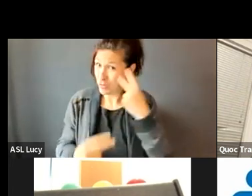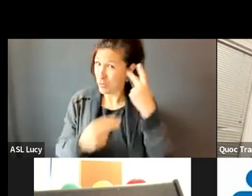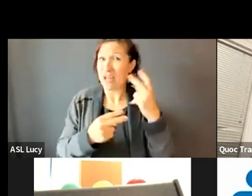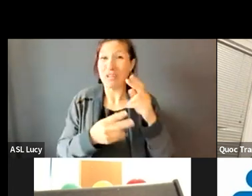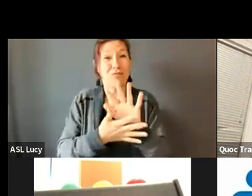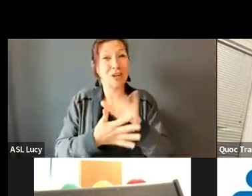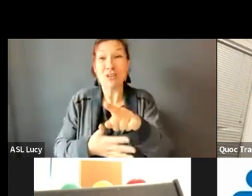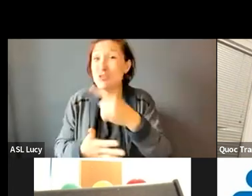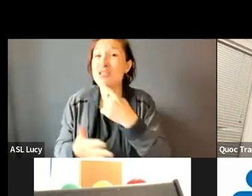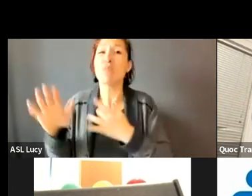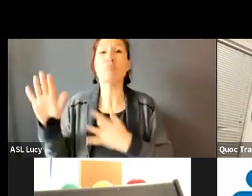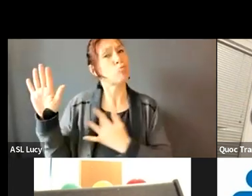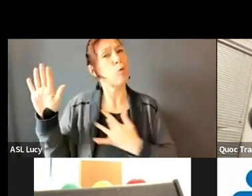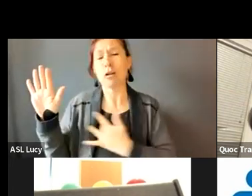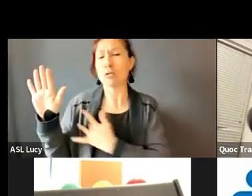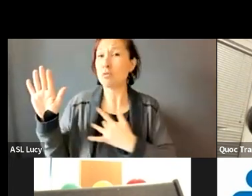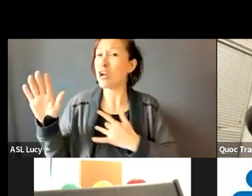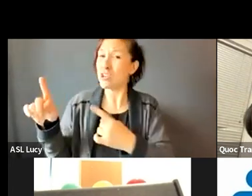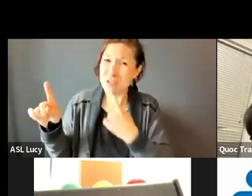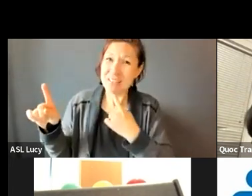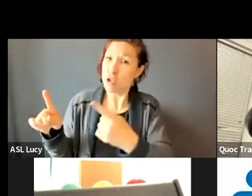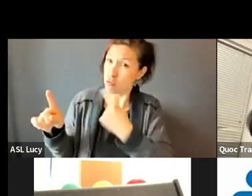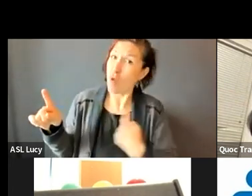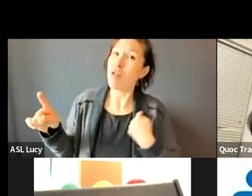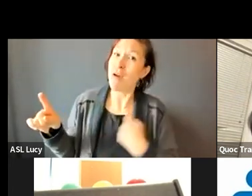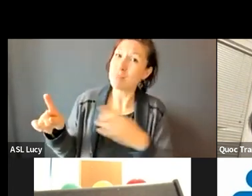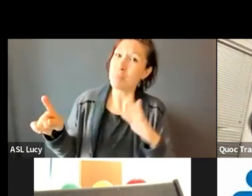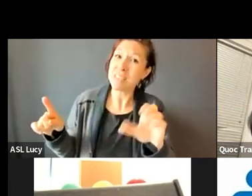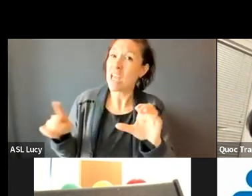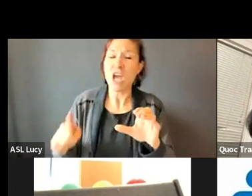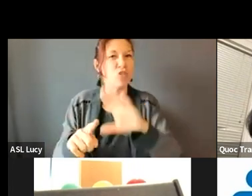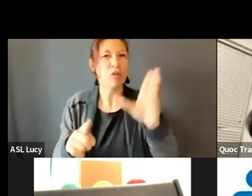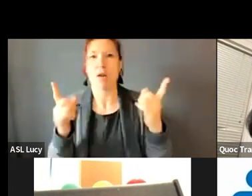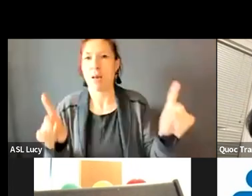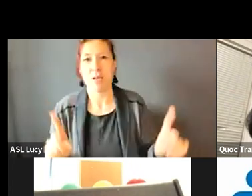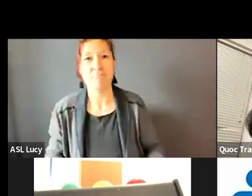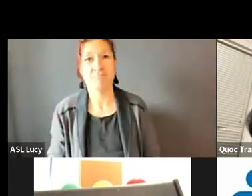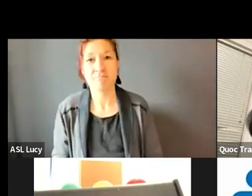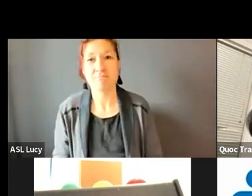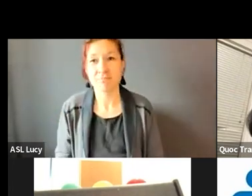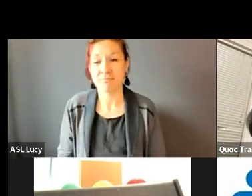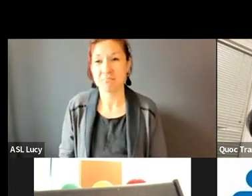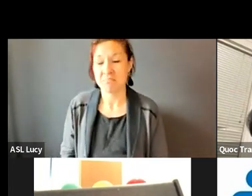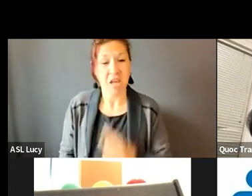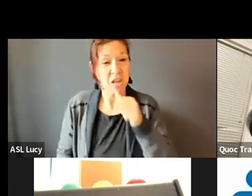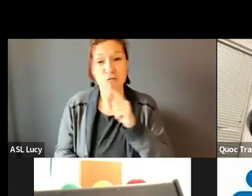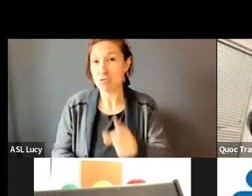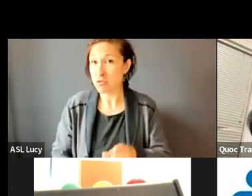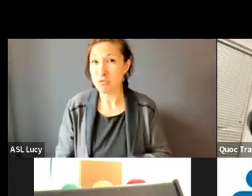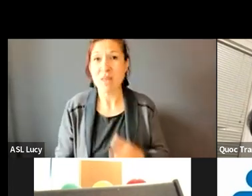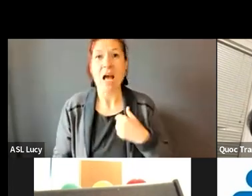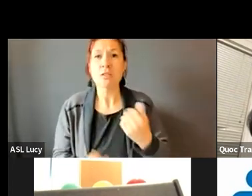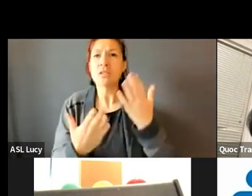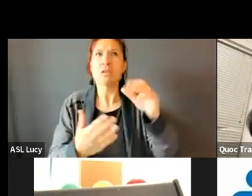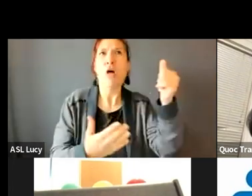videos like that was the promise we were told and it's just not true and I have suggested other